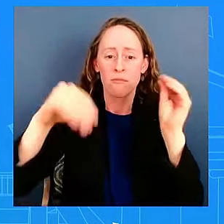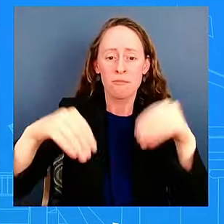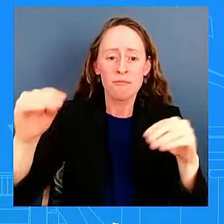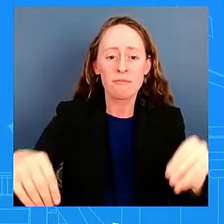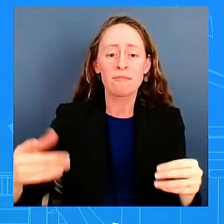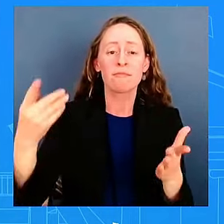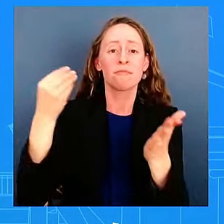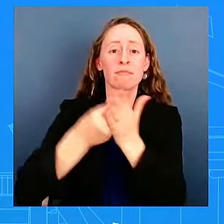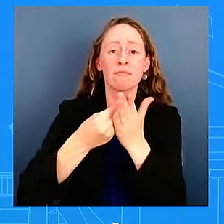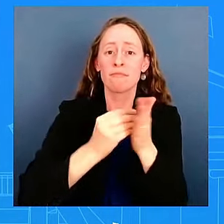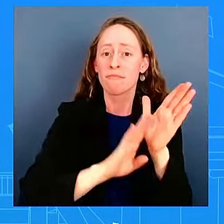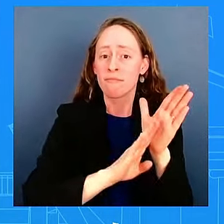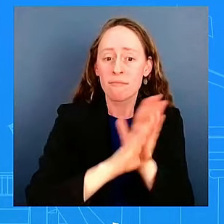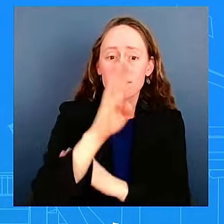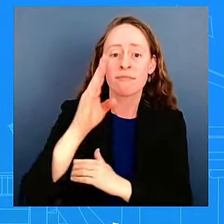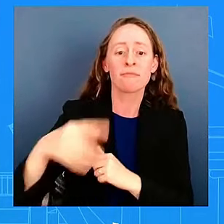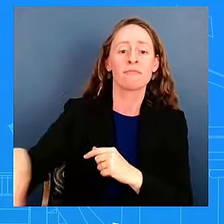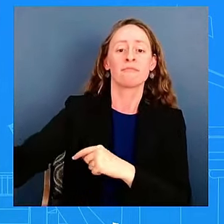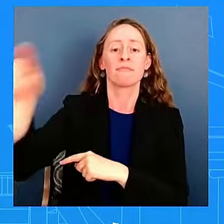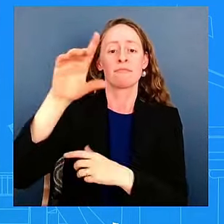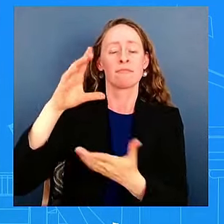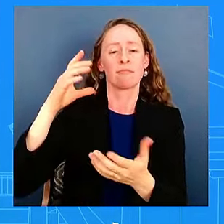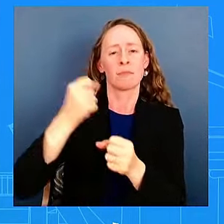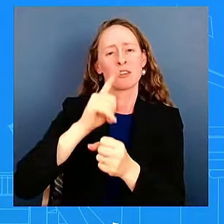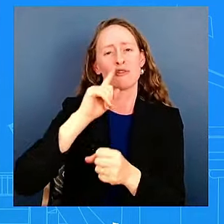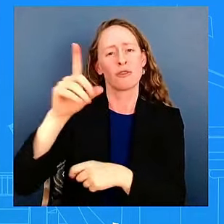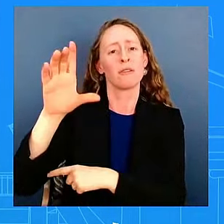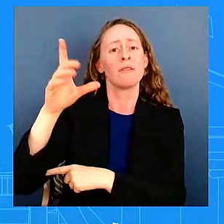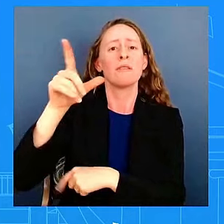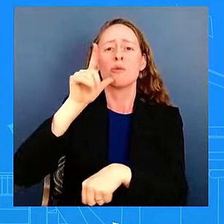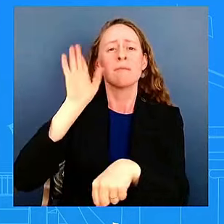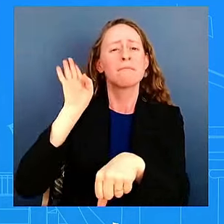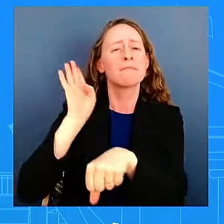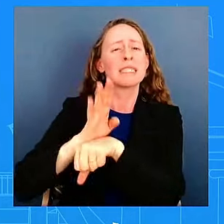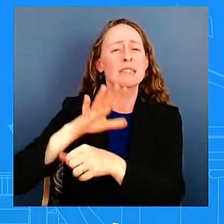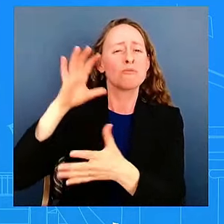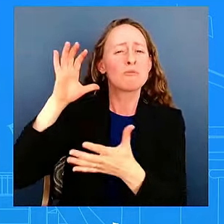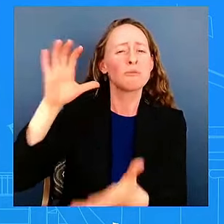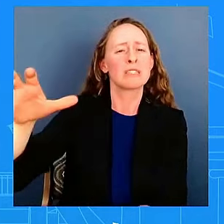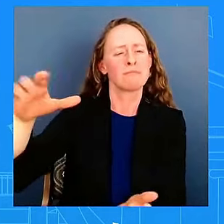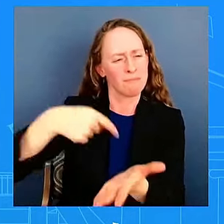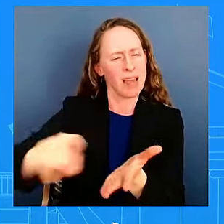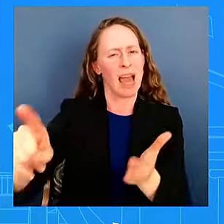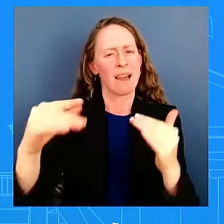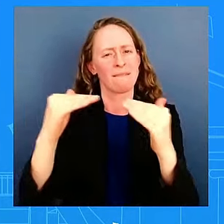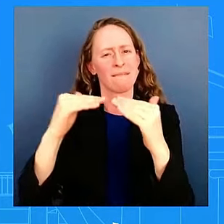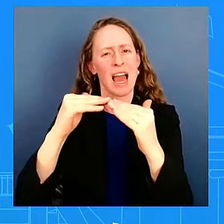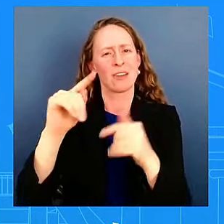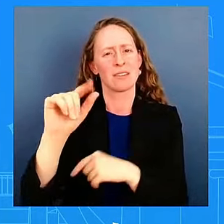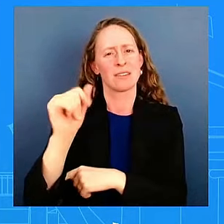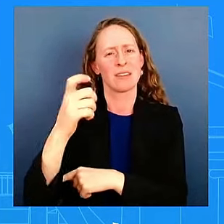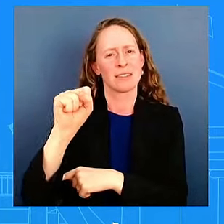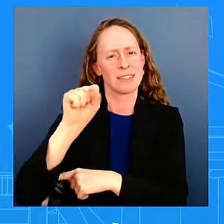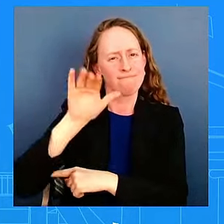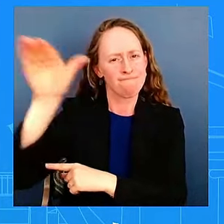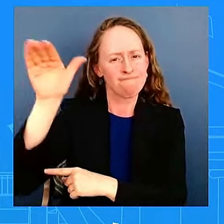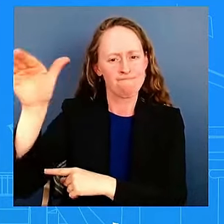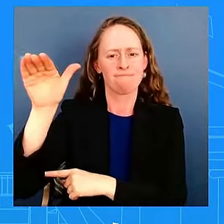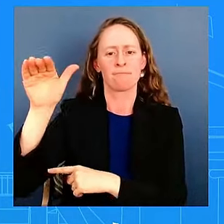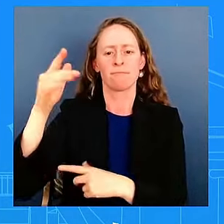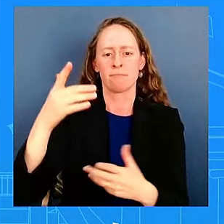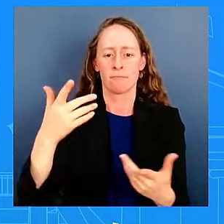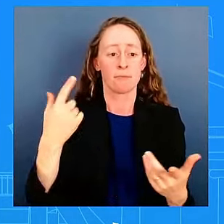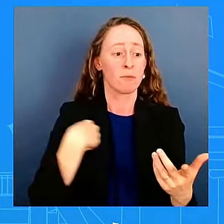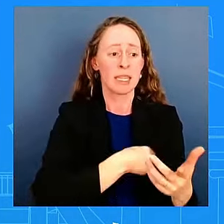corporate and billionaires are paying their fair share, and make sure that we're building an economy from the bottom up, middle out. That is what the president's going to focus on. We're not going